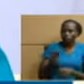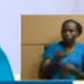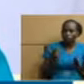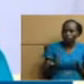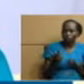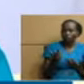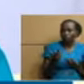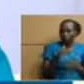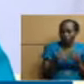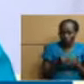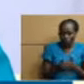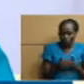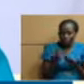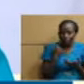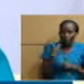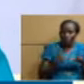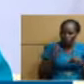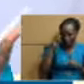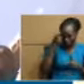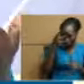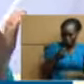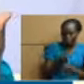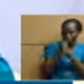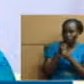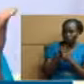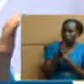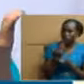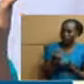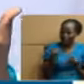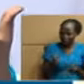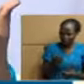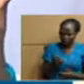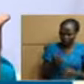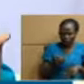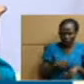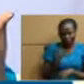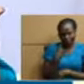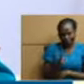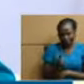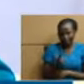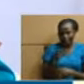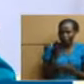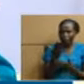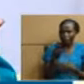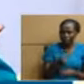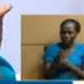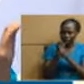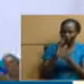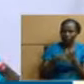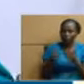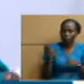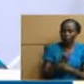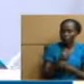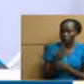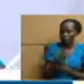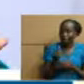policy statements, and the local government budget framework papers. And when I look at the budget framework papers, yes, they do plan